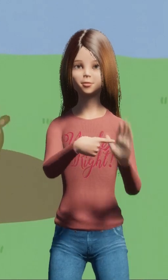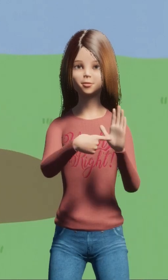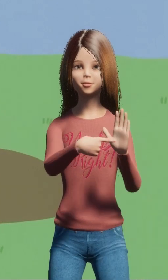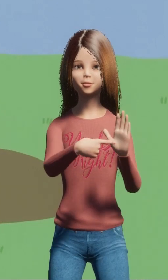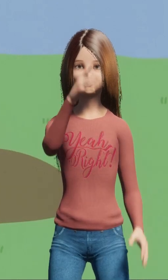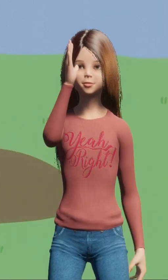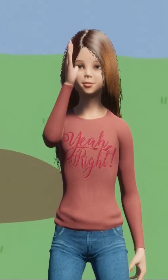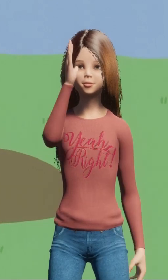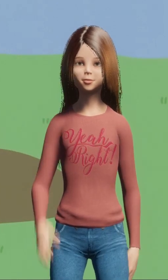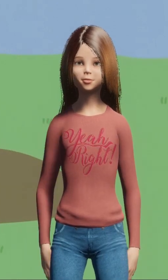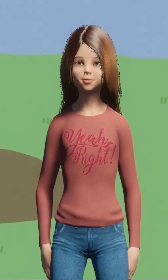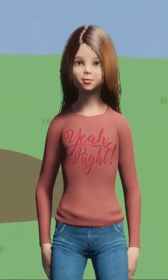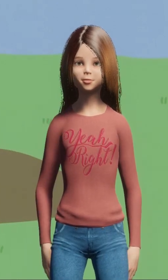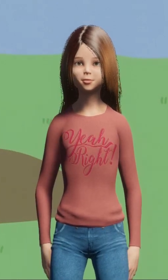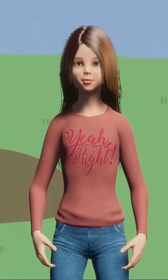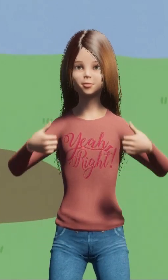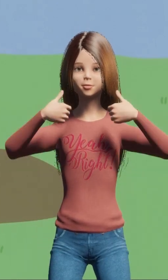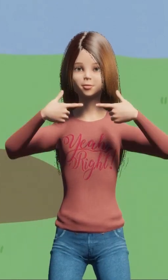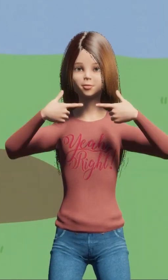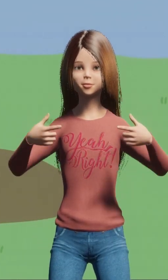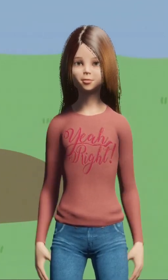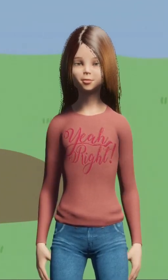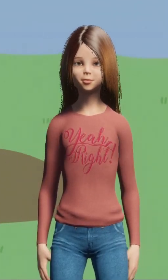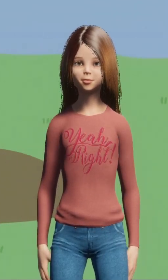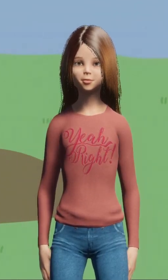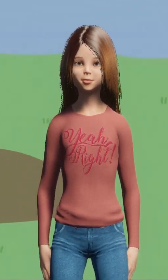Come on, George. Let's go and show, Daddy.